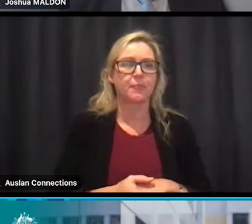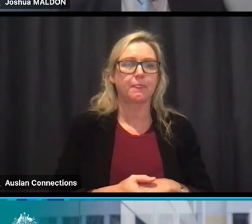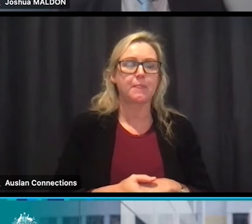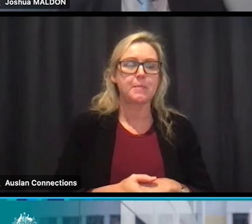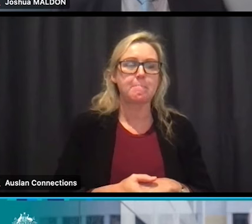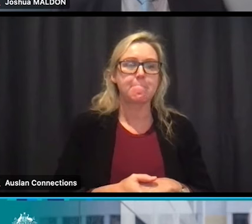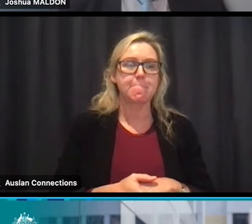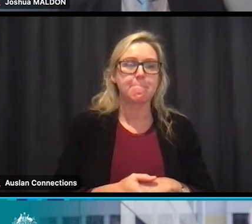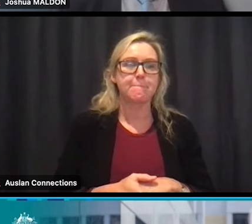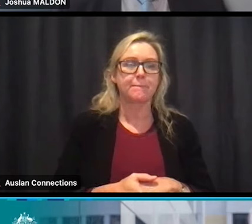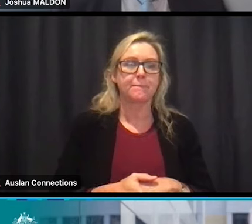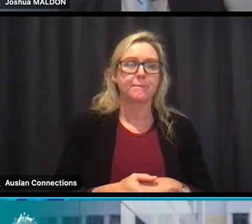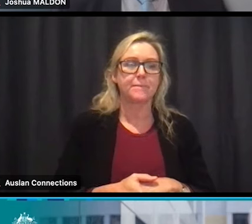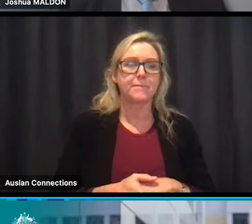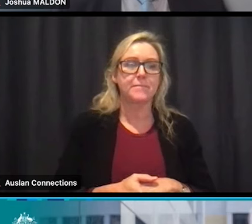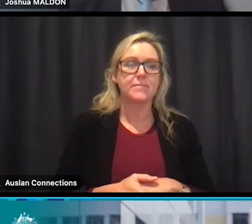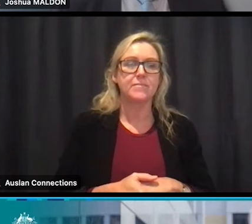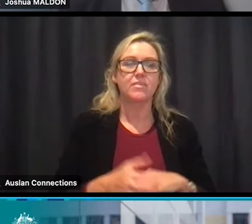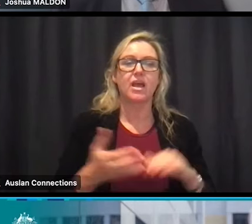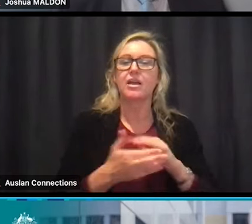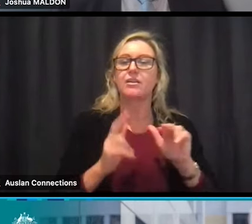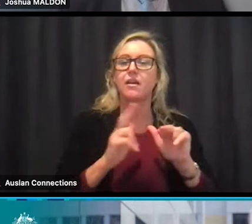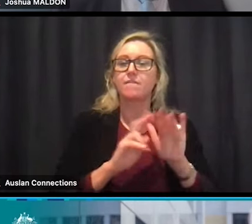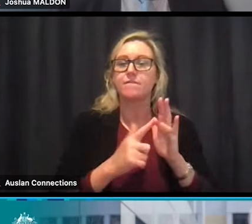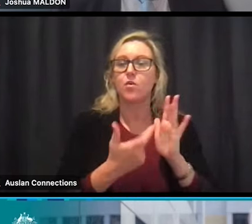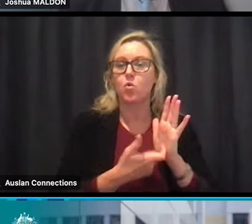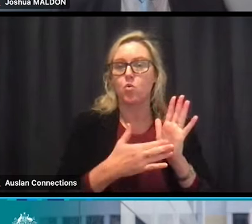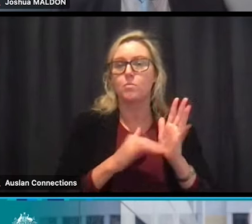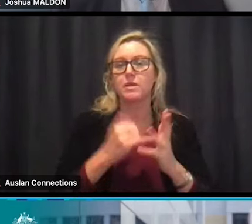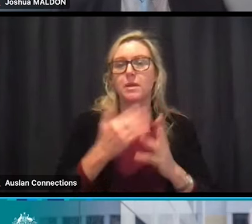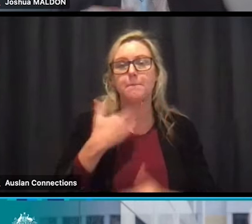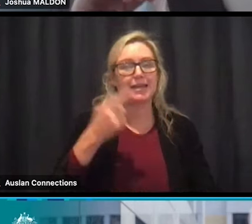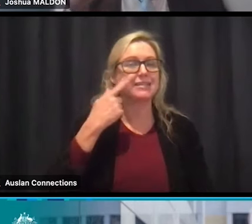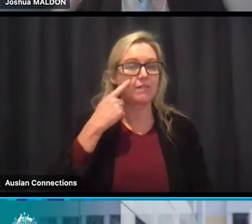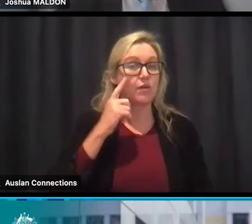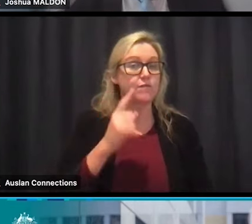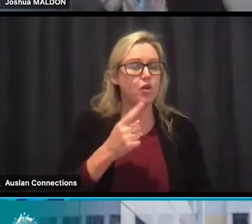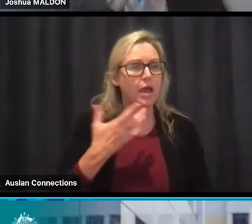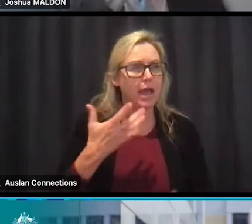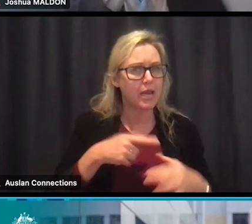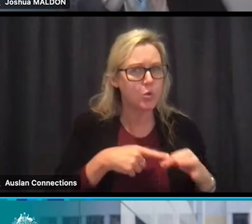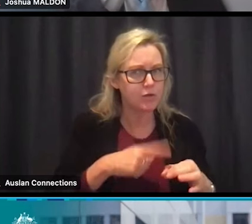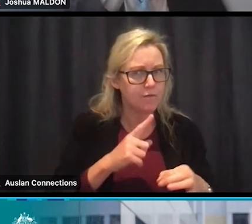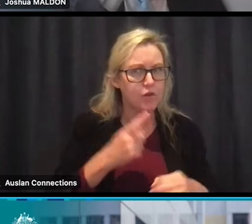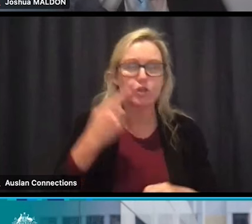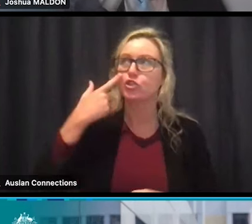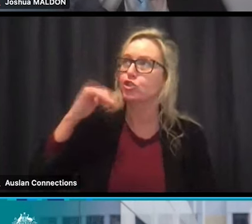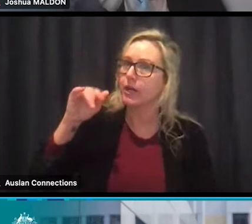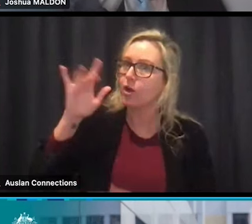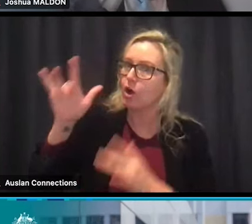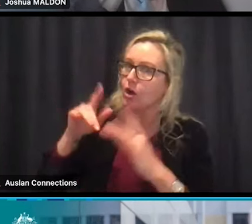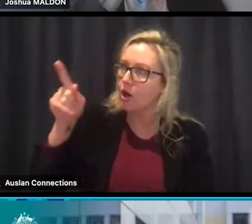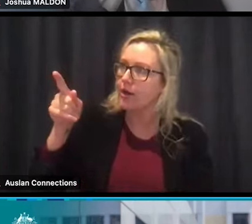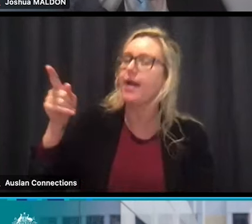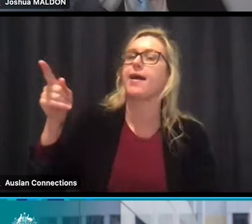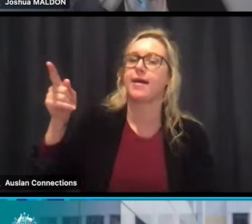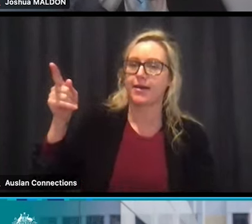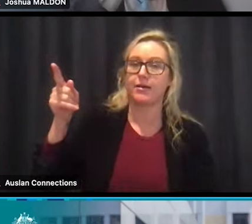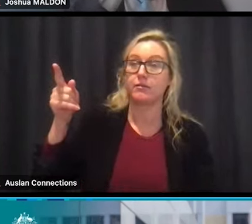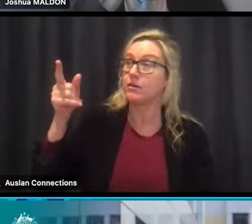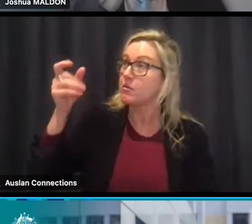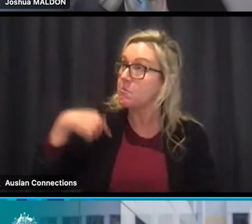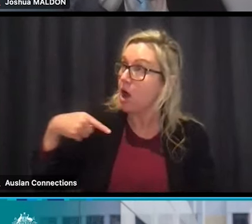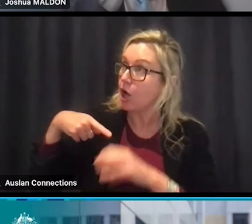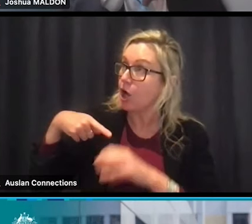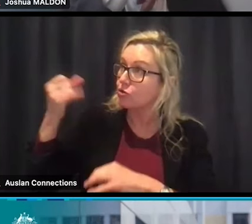formsadministration.com.au on the forms section. So please take a look in those in the first instance. As I said, a lot of these questions are